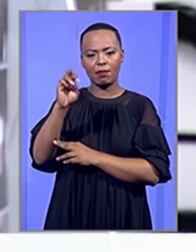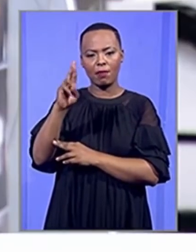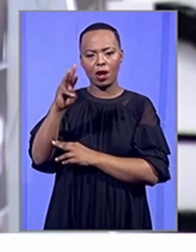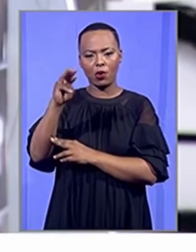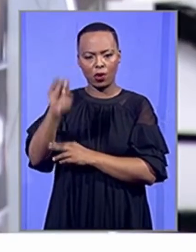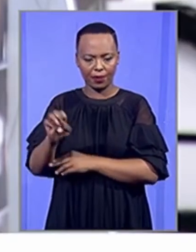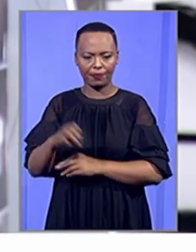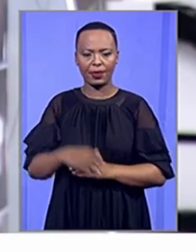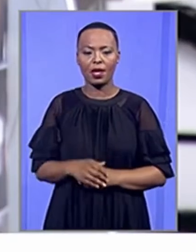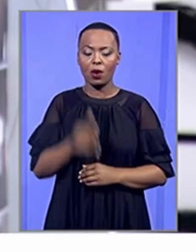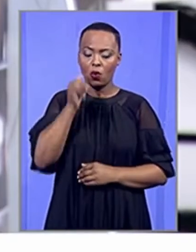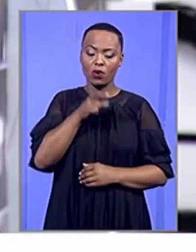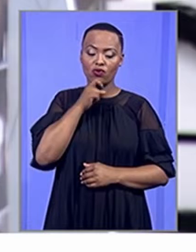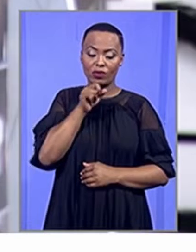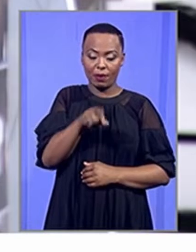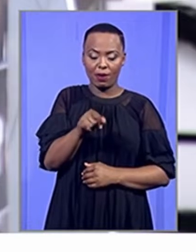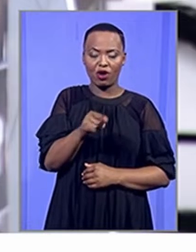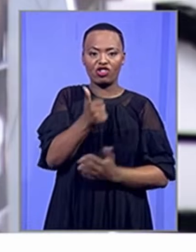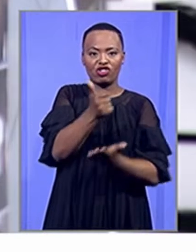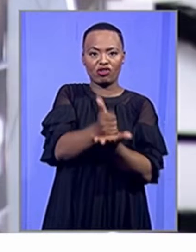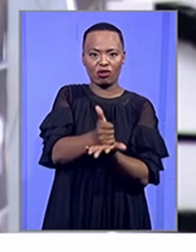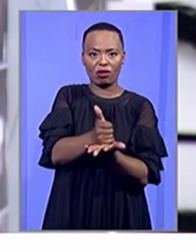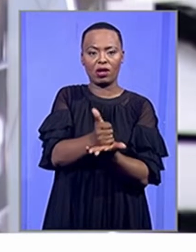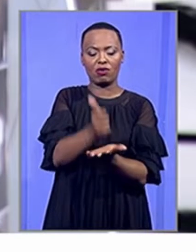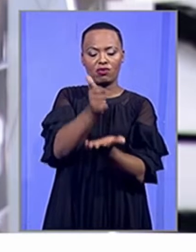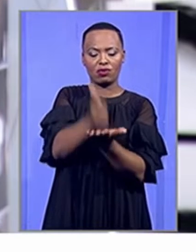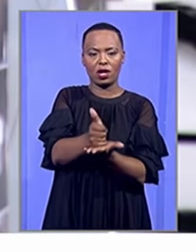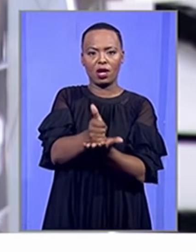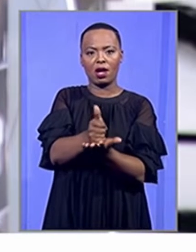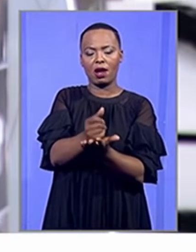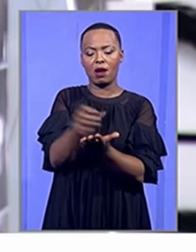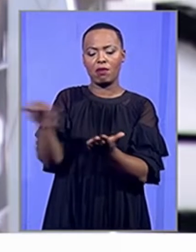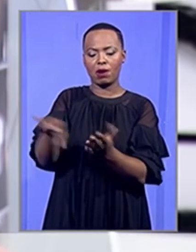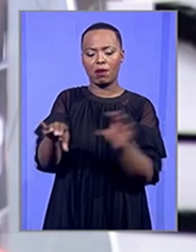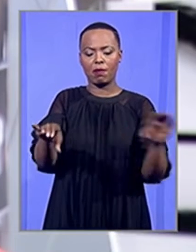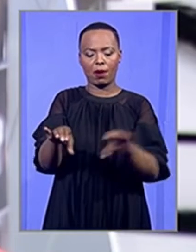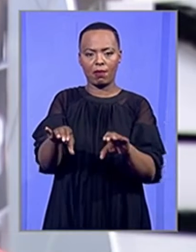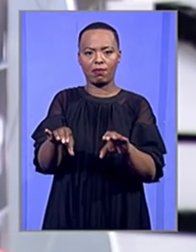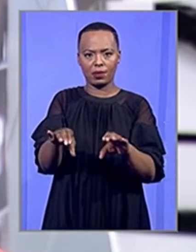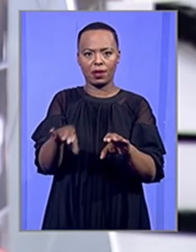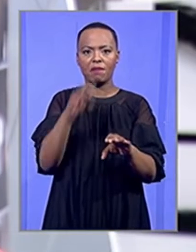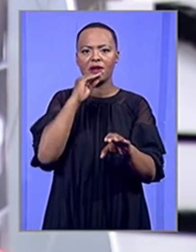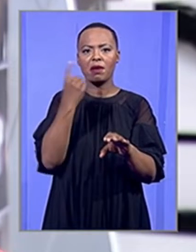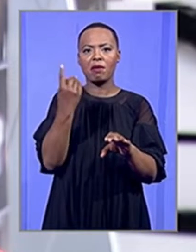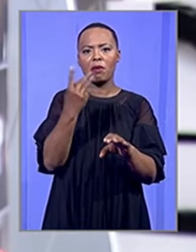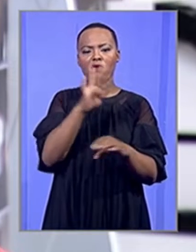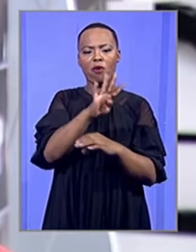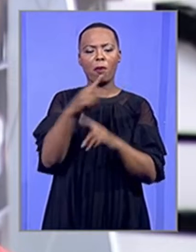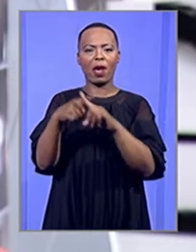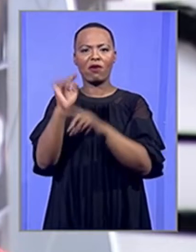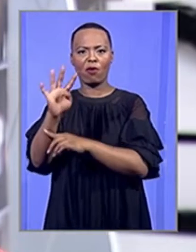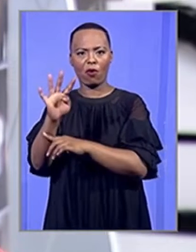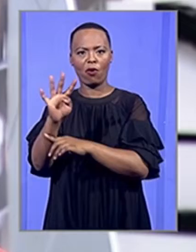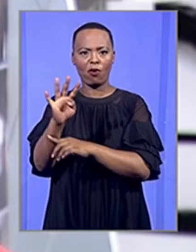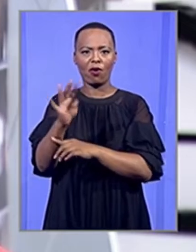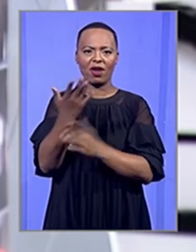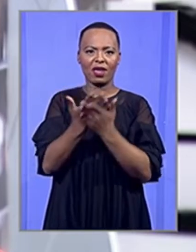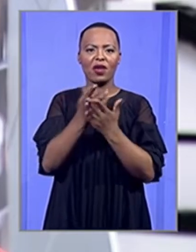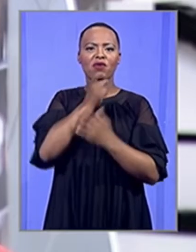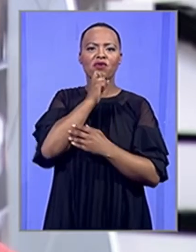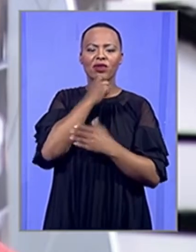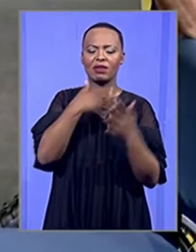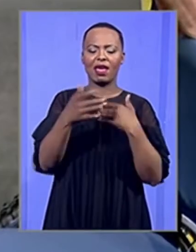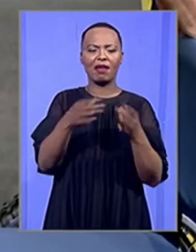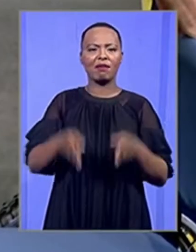the person uses the chair and he adds the free wheel, this chair becomes now like a 4x4 and he can use it in an area which was